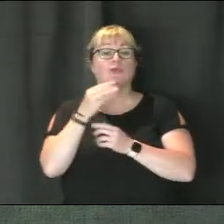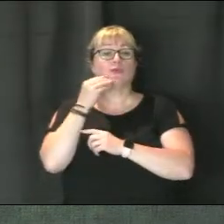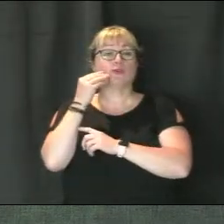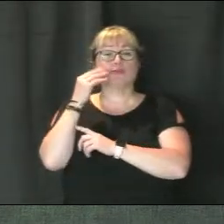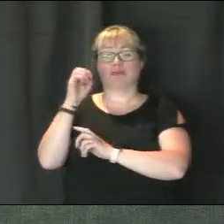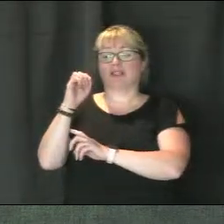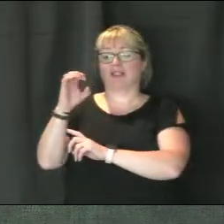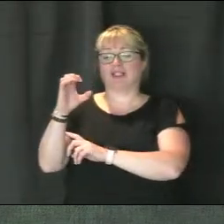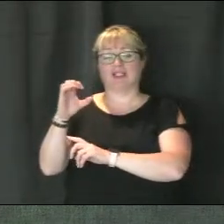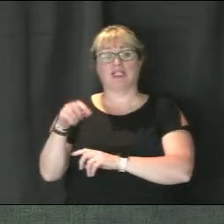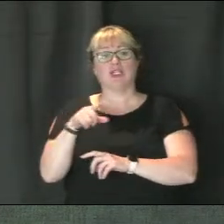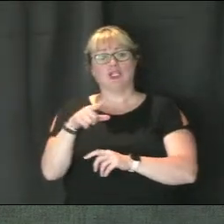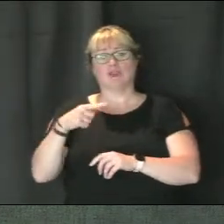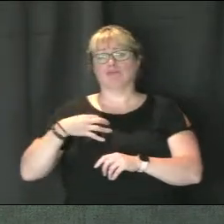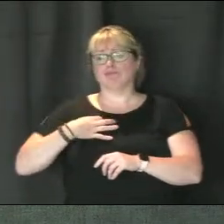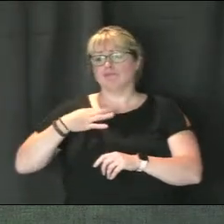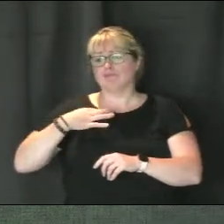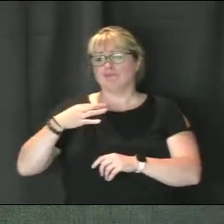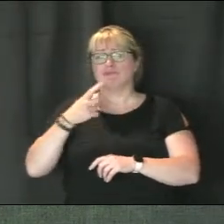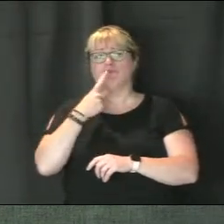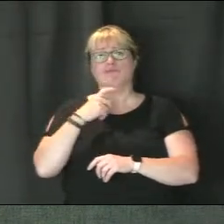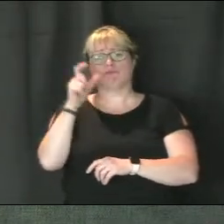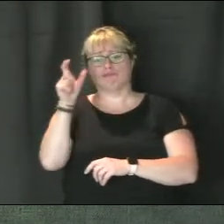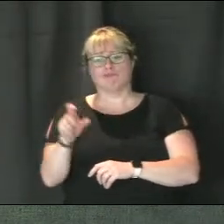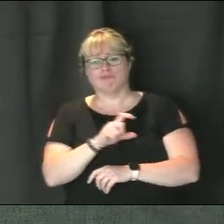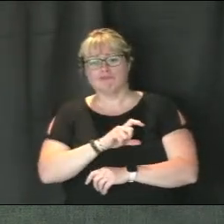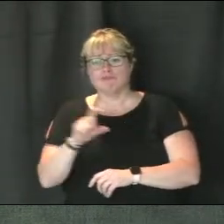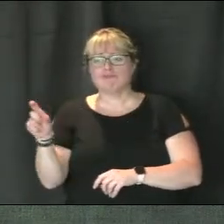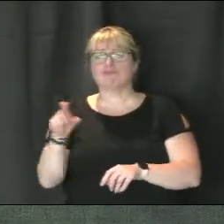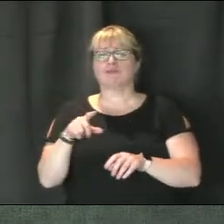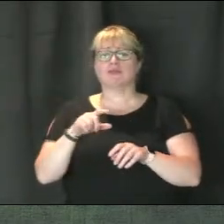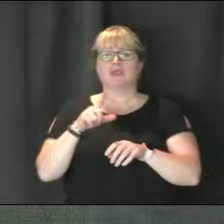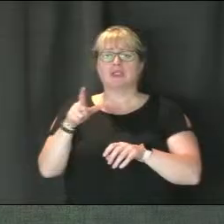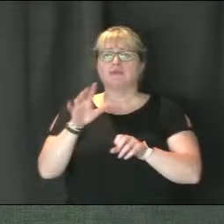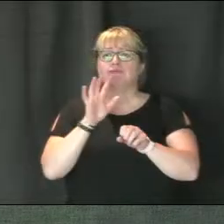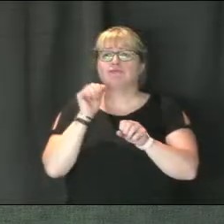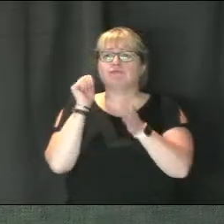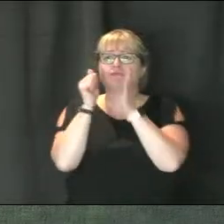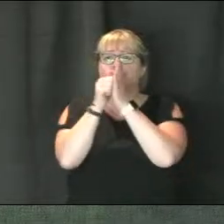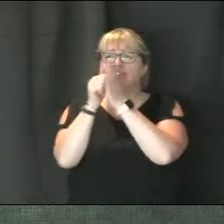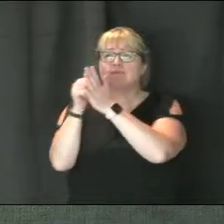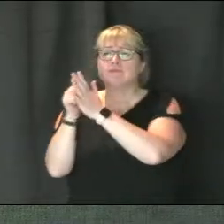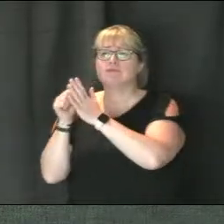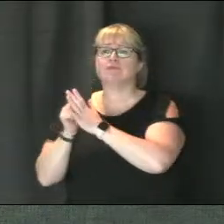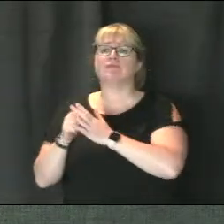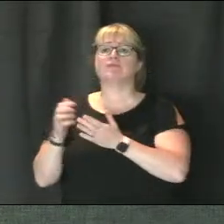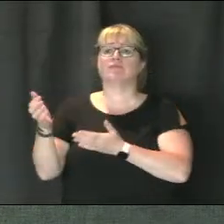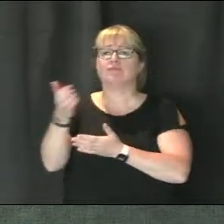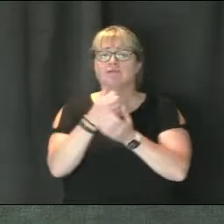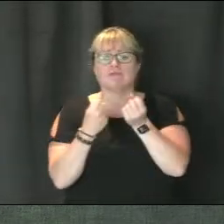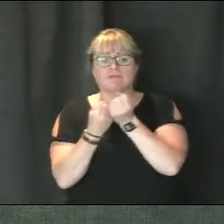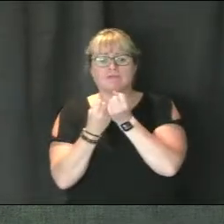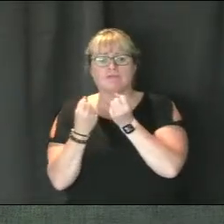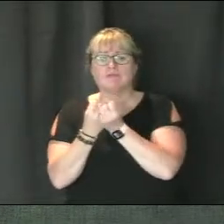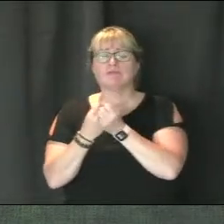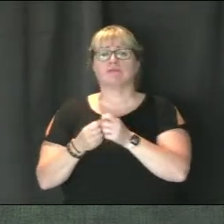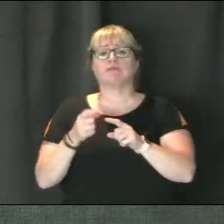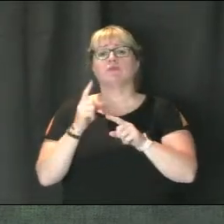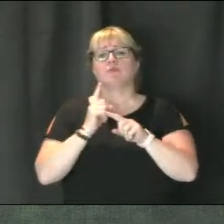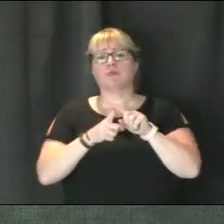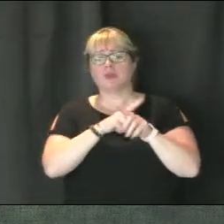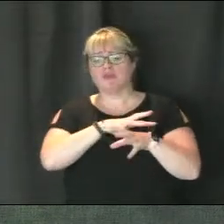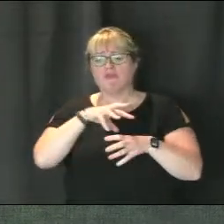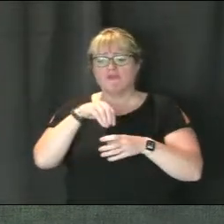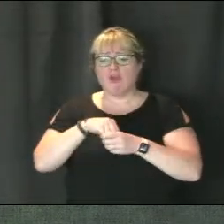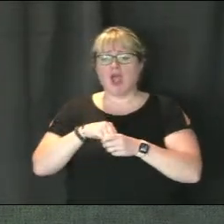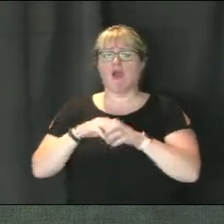20 years to the Red Cross, organizing and supervising door-to-door canvassing, as well as taking on the role of emergency response team member for